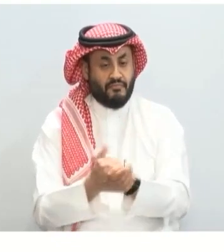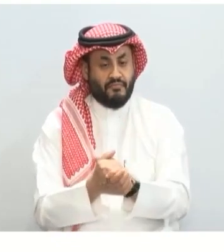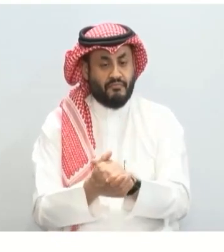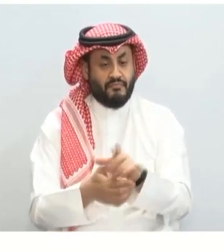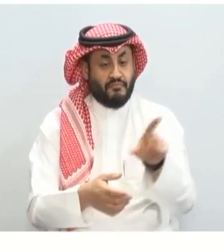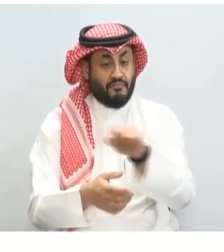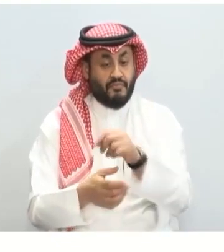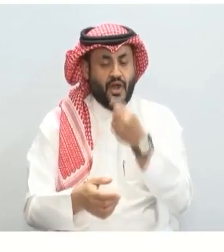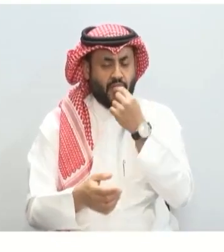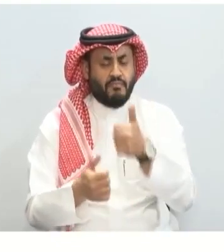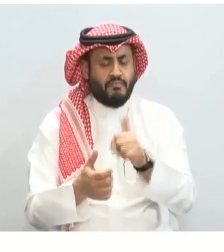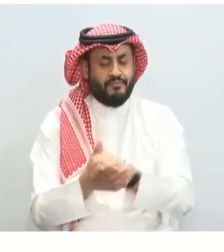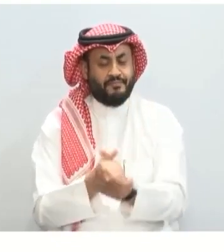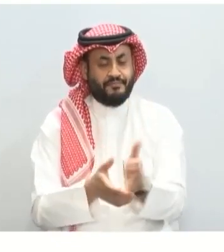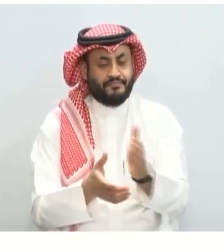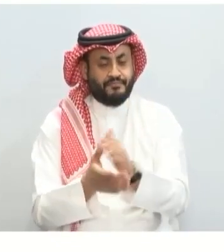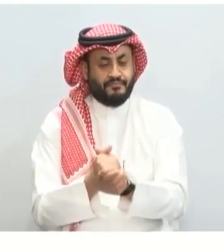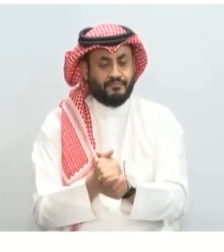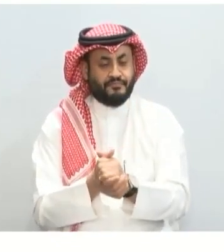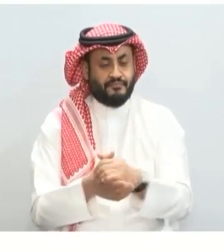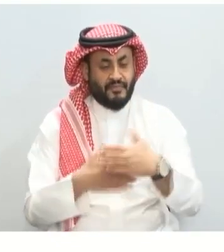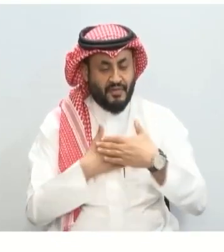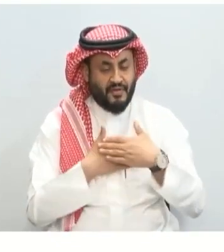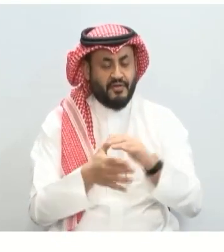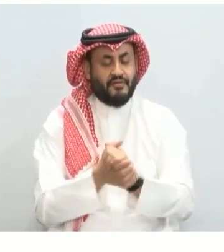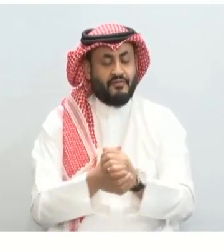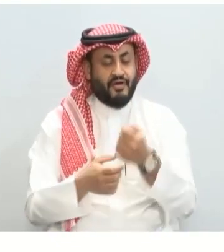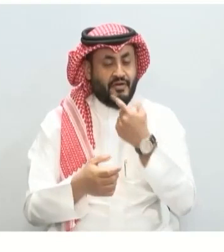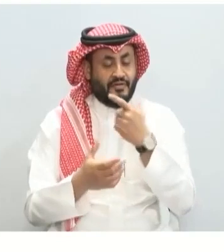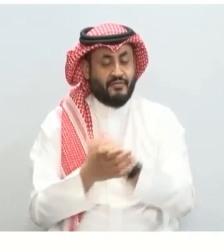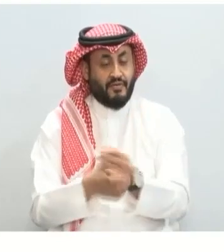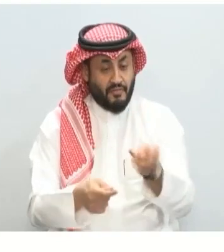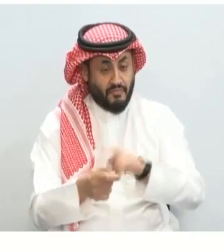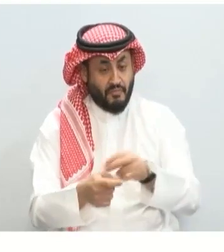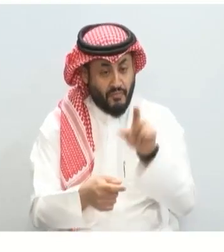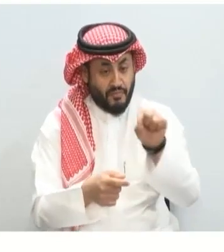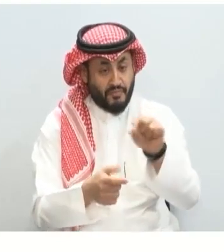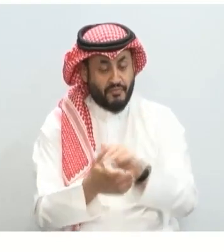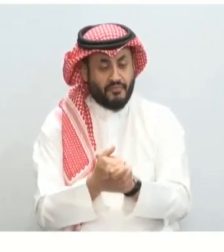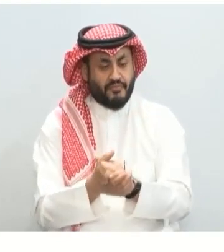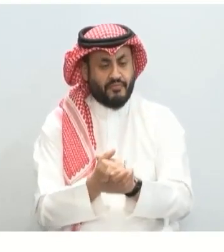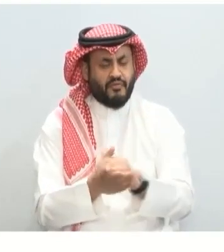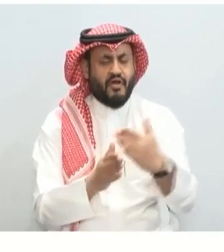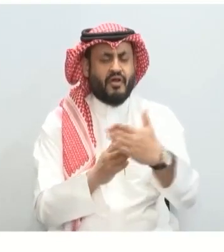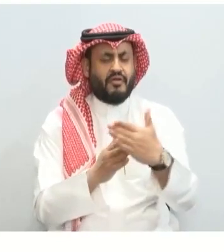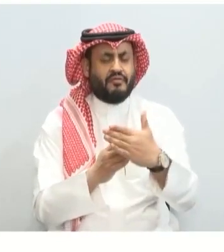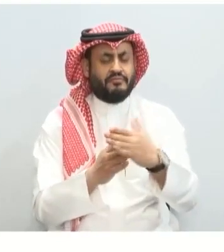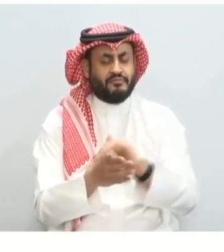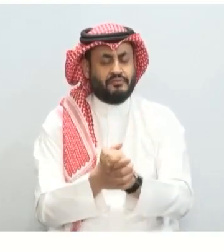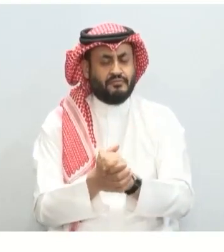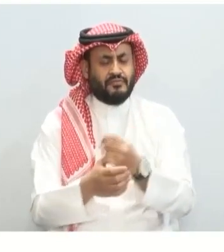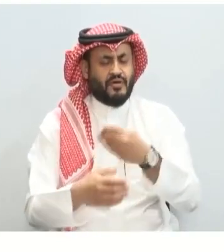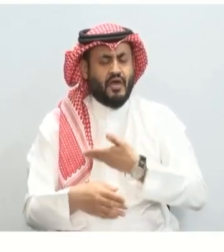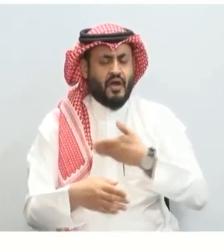gourmet meal. Fadwa, I'm so glad you're enjoying it. Can I give you some more of the chicken? Nawal, oh, no thanks.